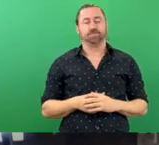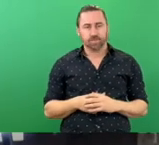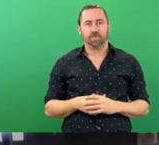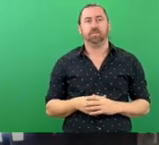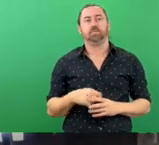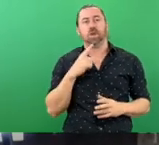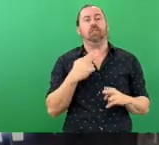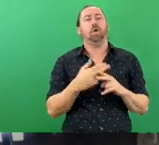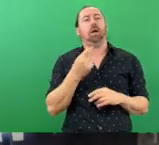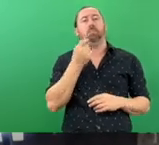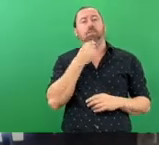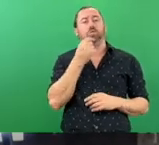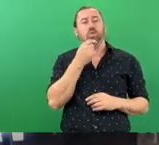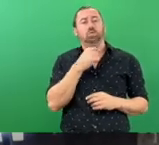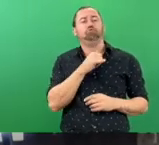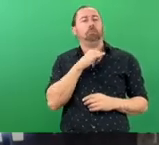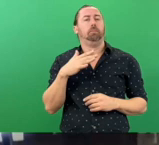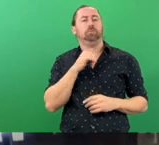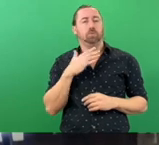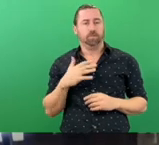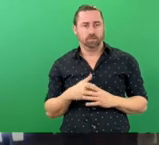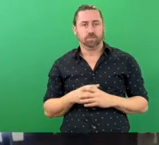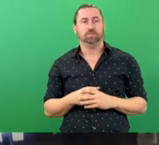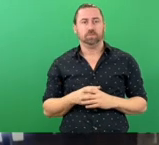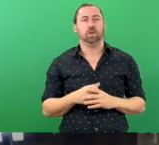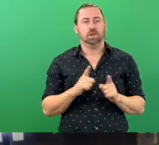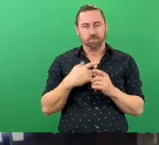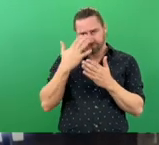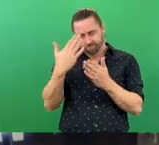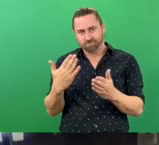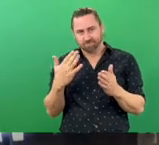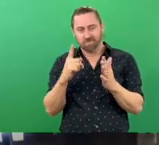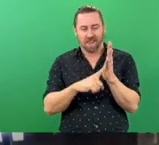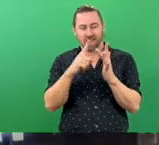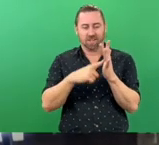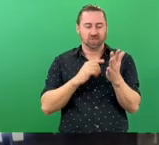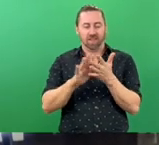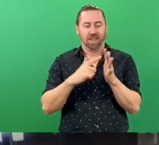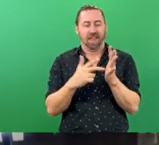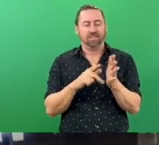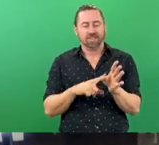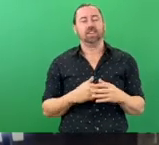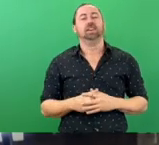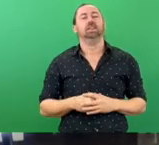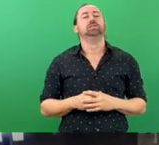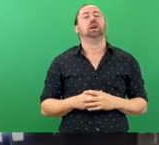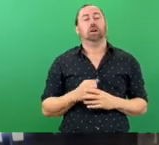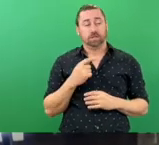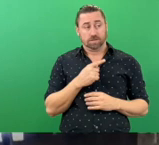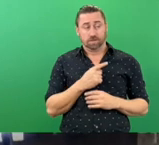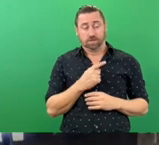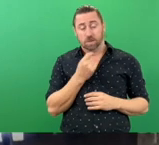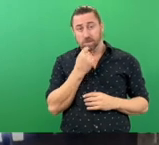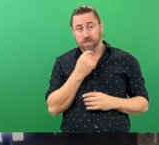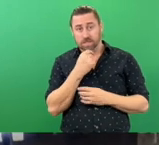now the idea here with your pencils, and again, this is a little wood carving tribute to L.J. Harvey here this morning. What we're going to try to